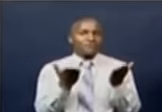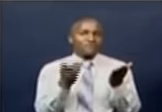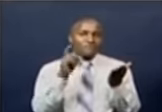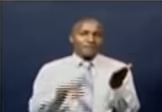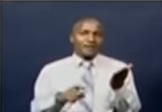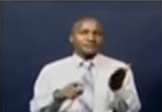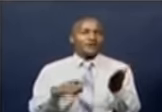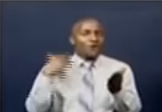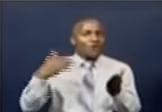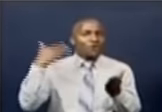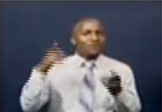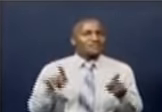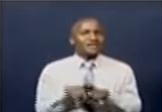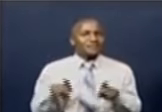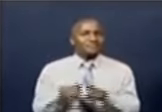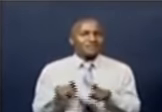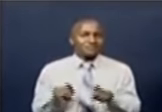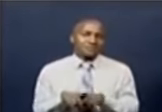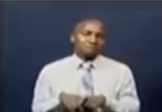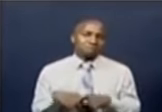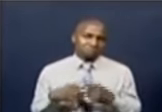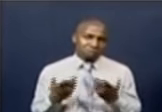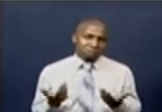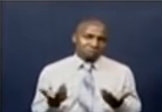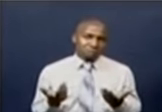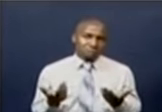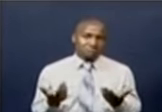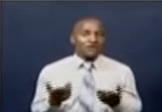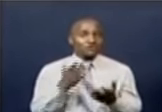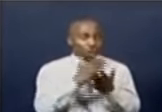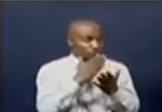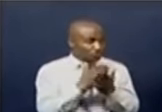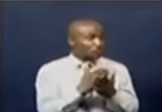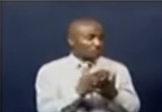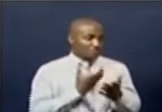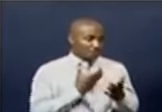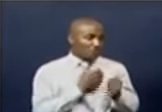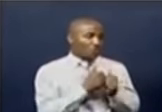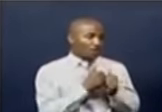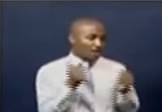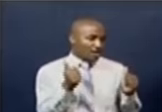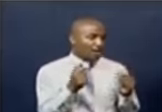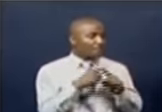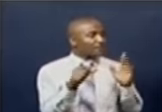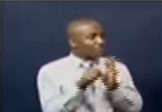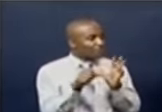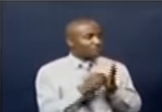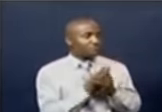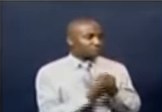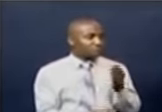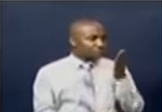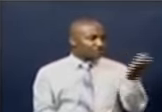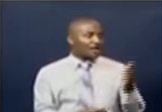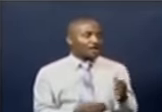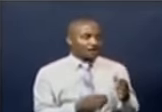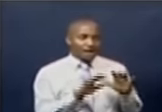the news except for the medals, of course. Exactly, that's what you're saying. It was a good news for the medals, but you can see there have been problems and disappointments in